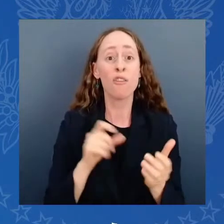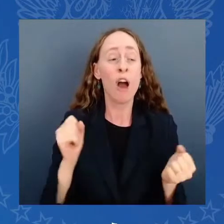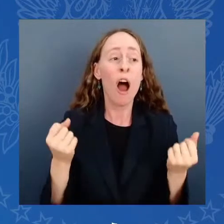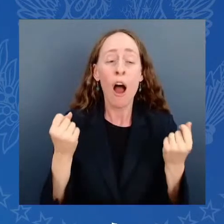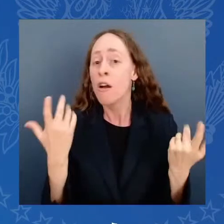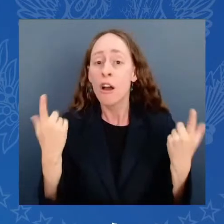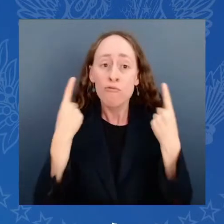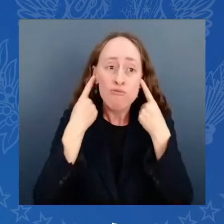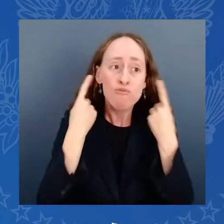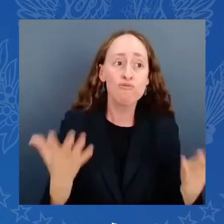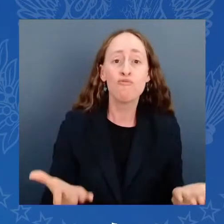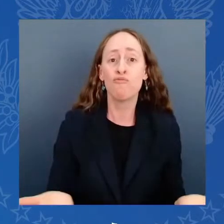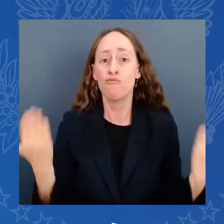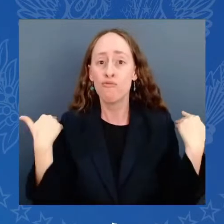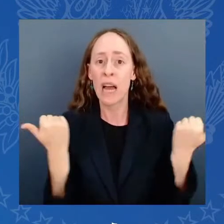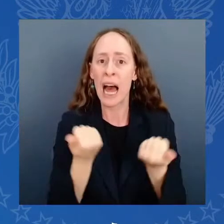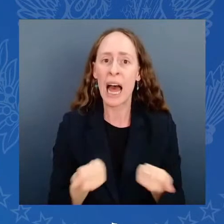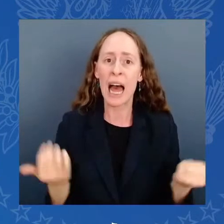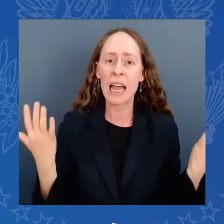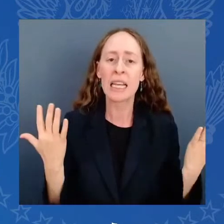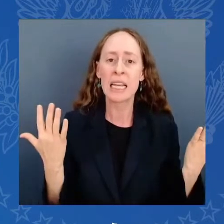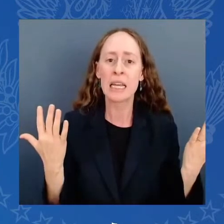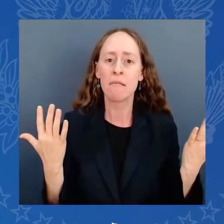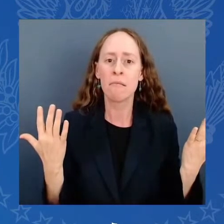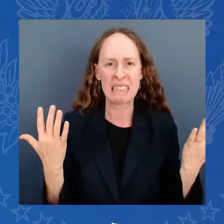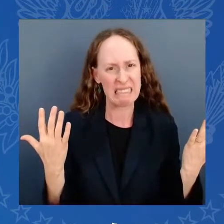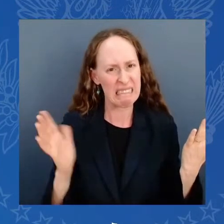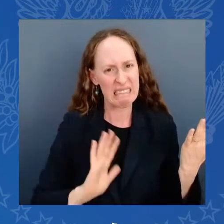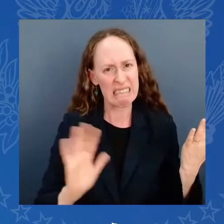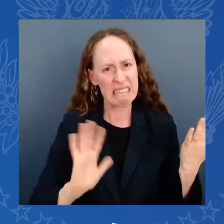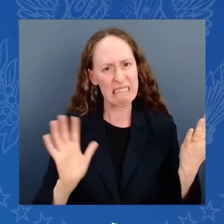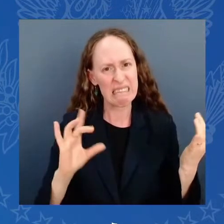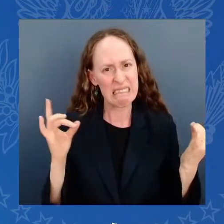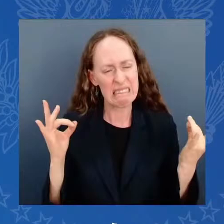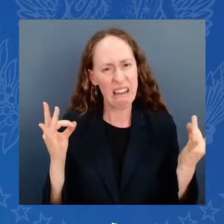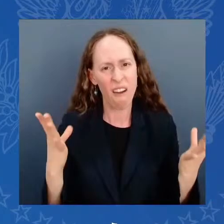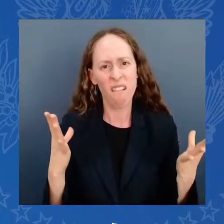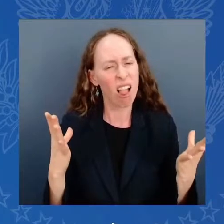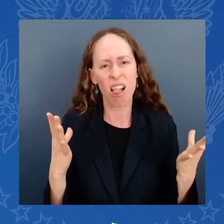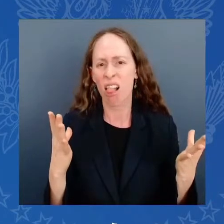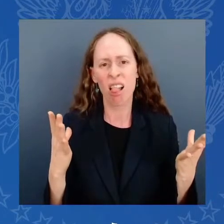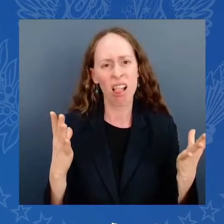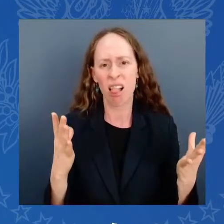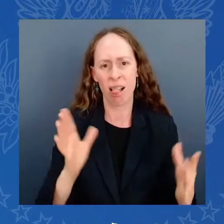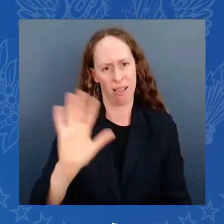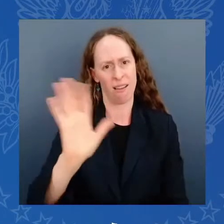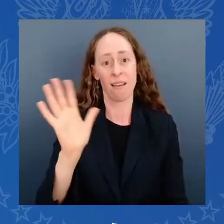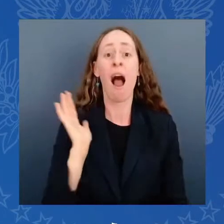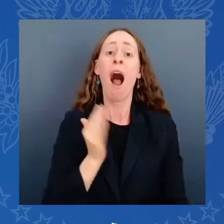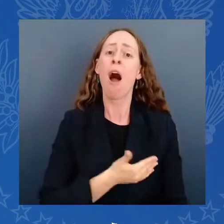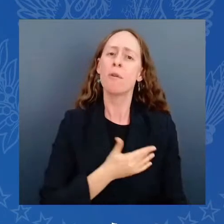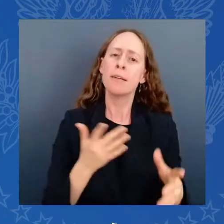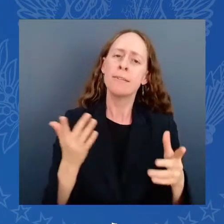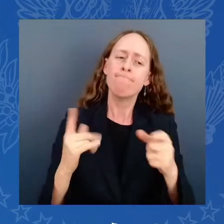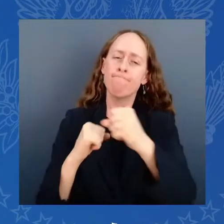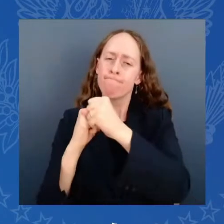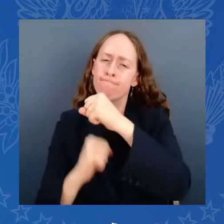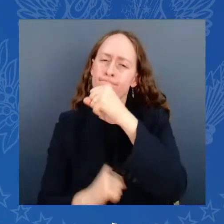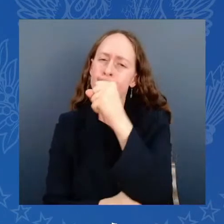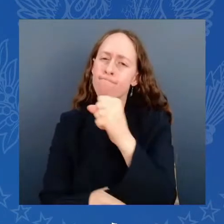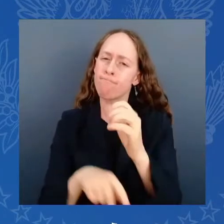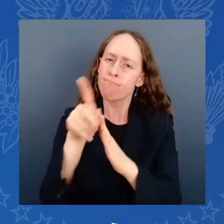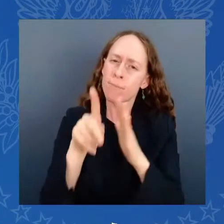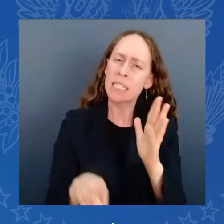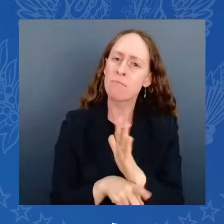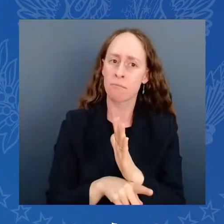That's a fundamentally flawed view and a fundamentally flawed principle, a dangerous principle. On top of its